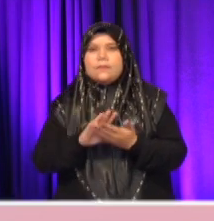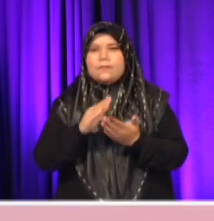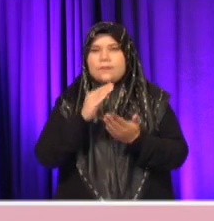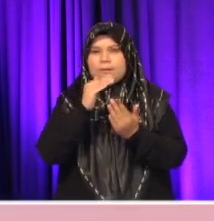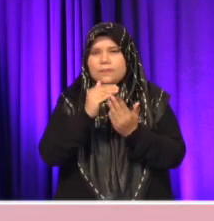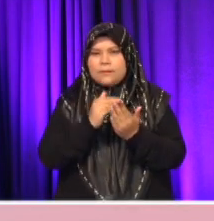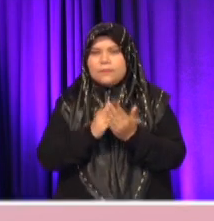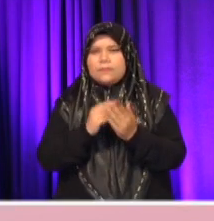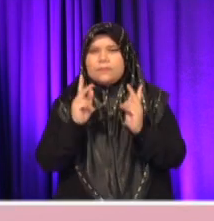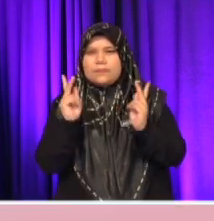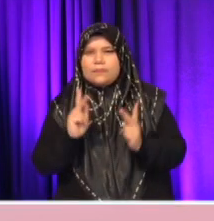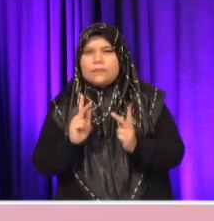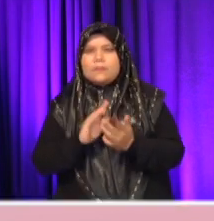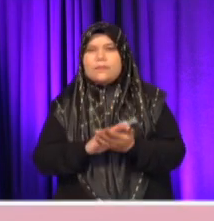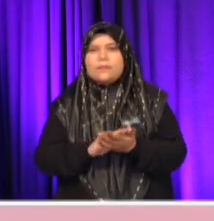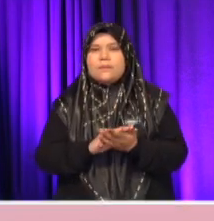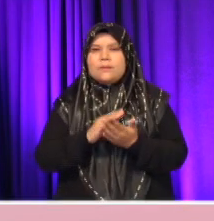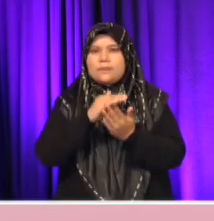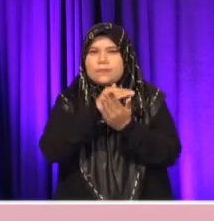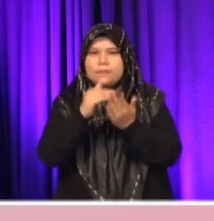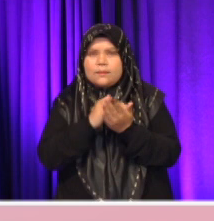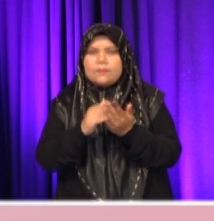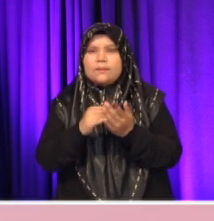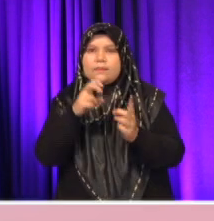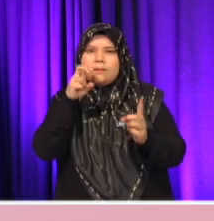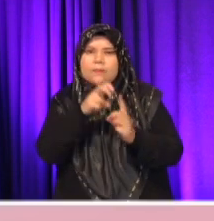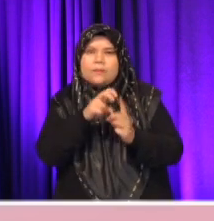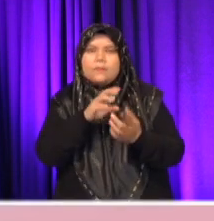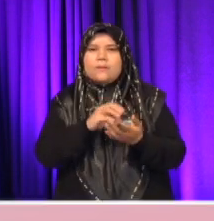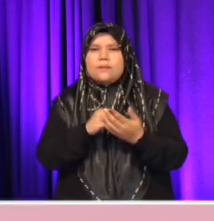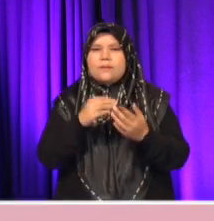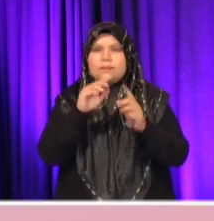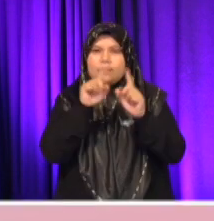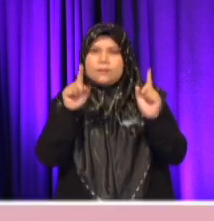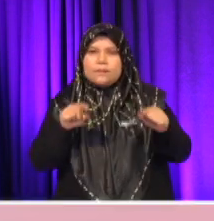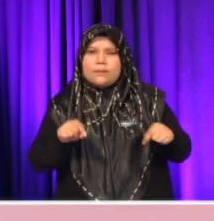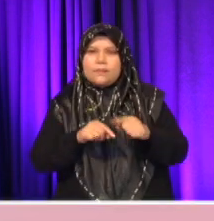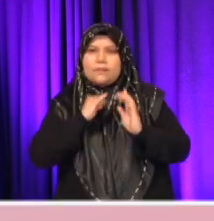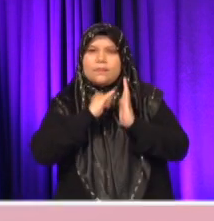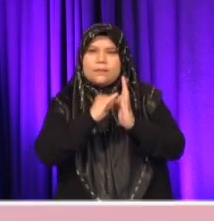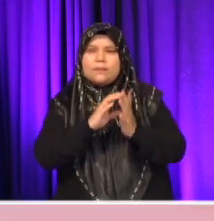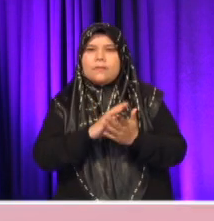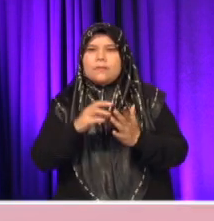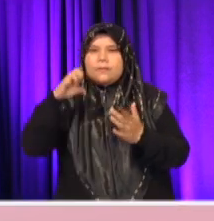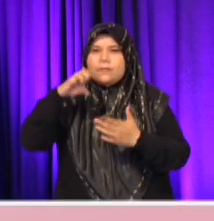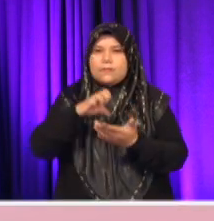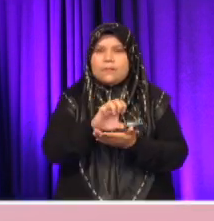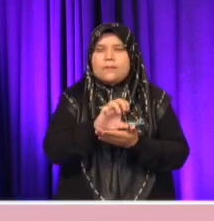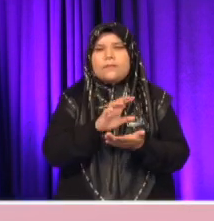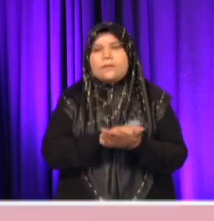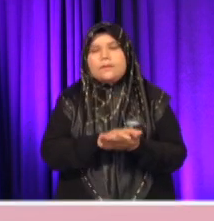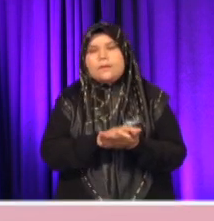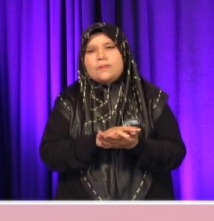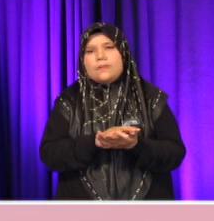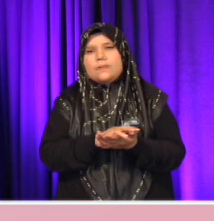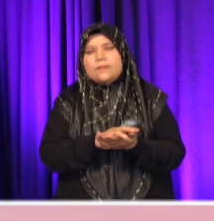alright? So the short text can be a message, an advertisement, or probably an email, alright? Okay.